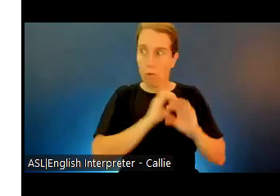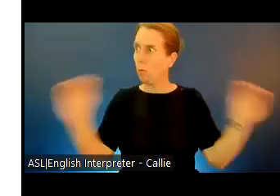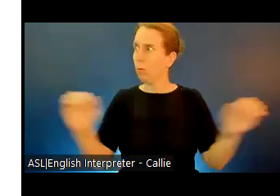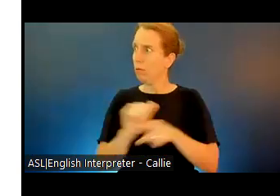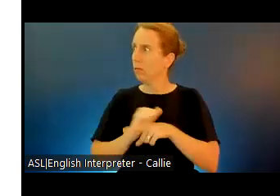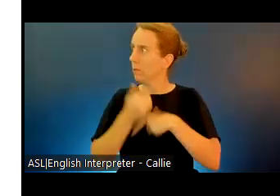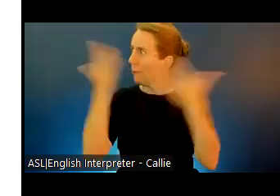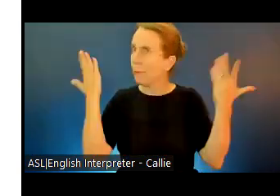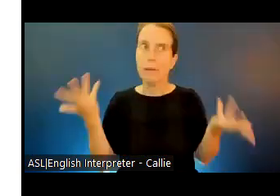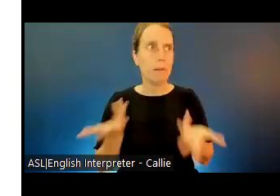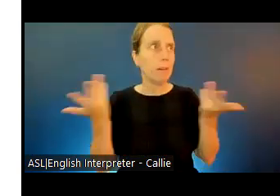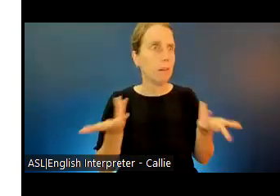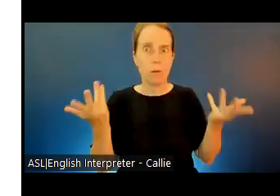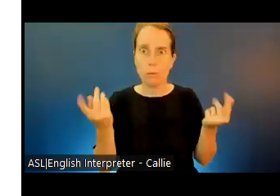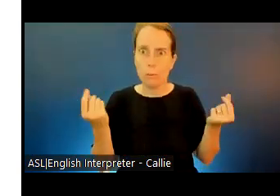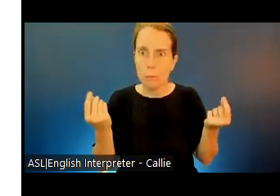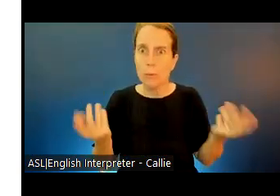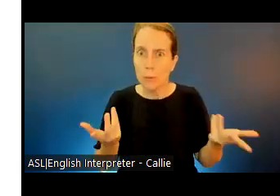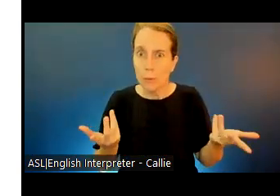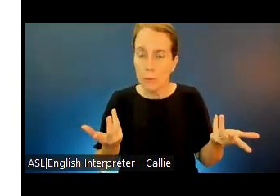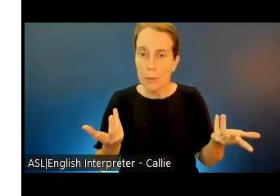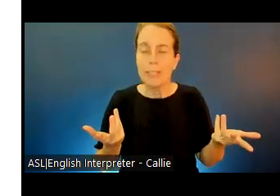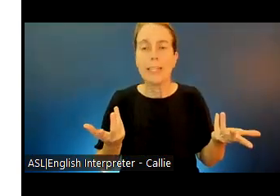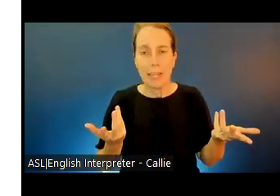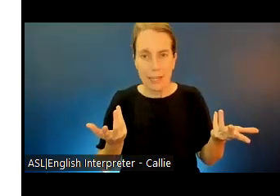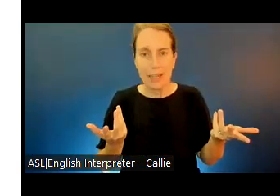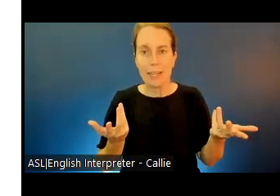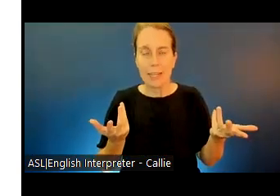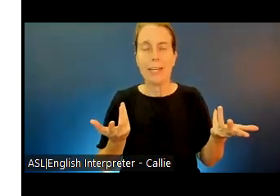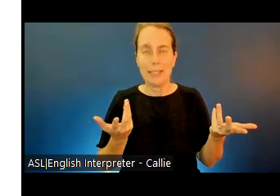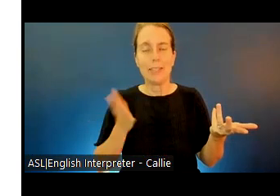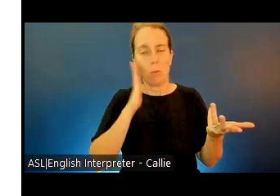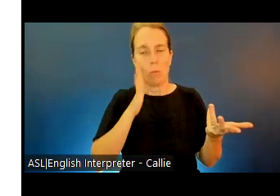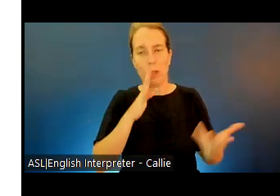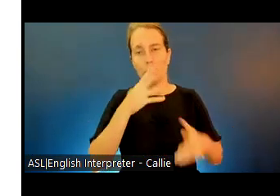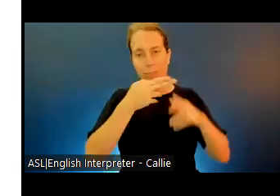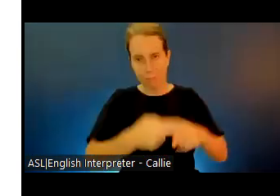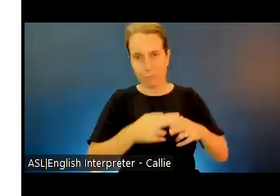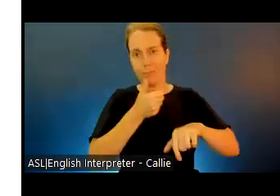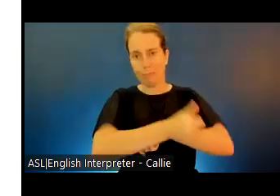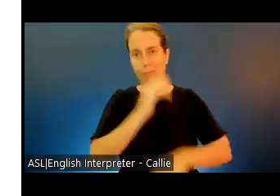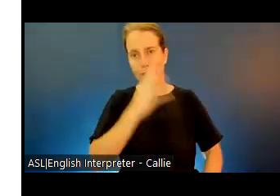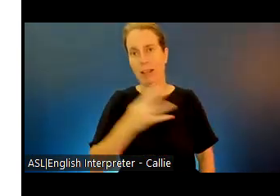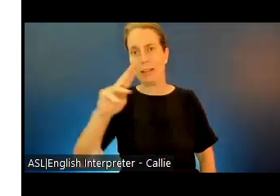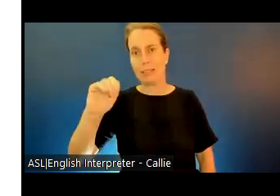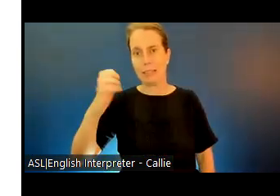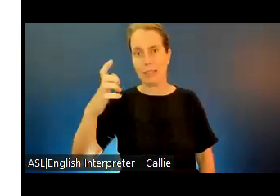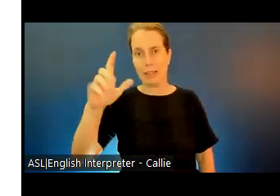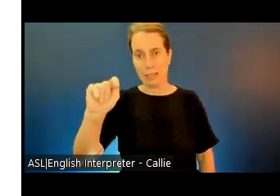as an example. If you have a staff member that is implementing a restraint that hasn't actually been trained to do